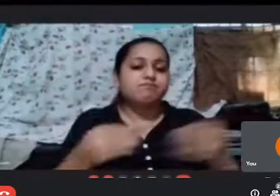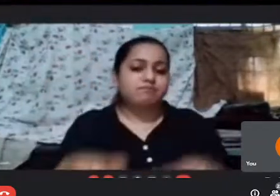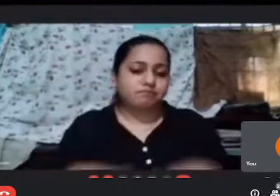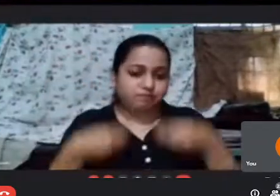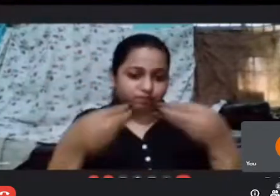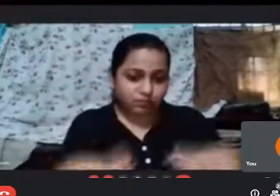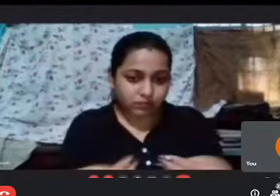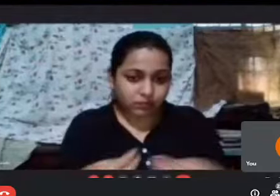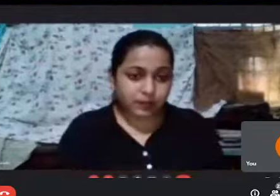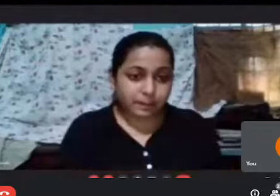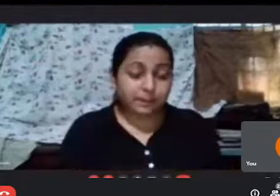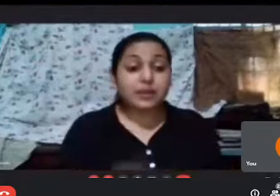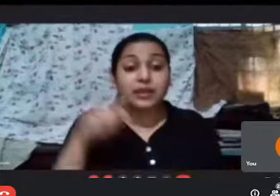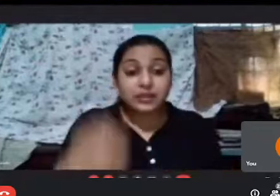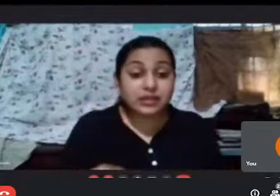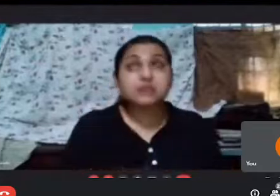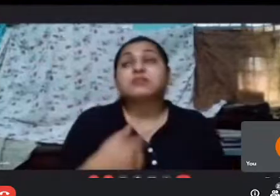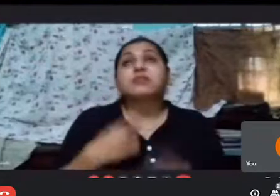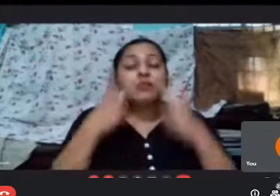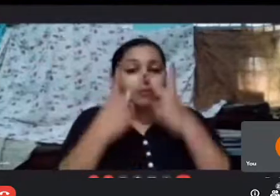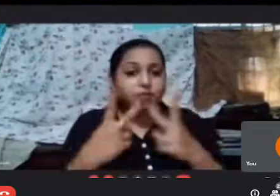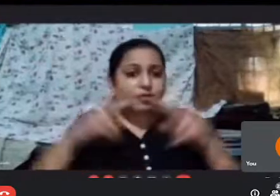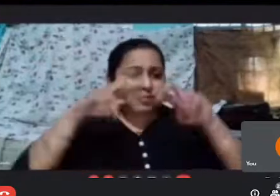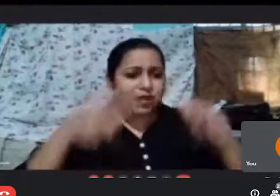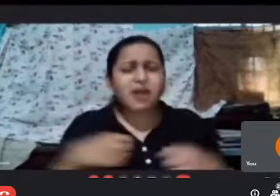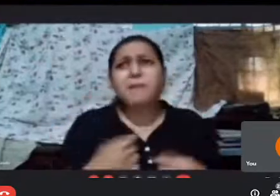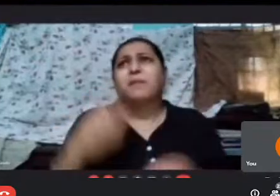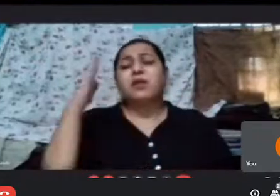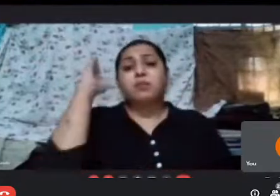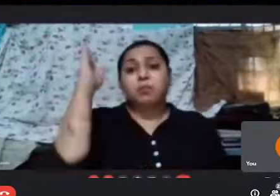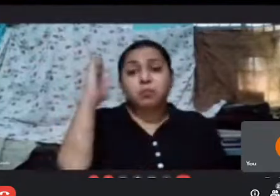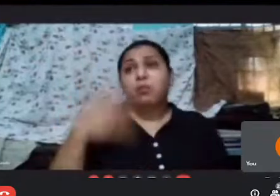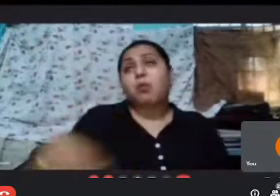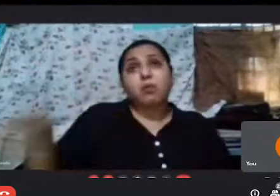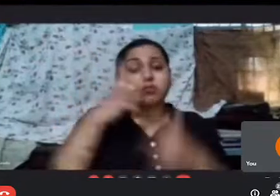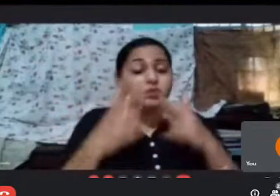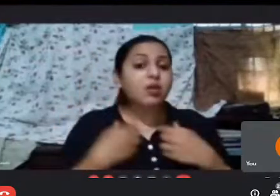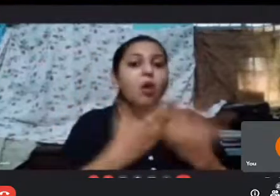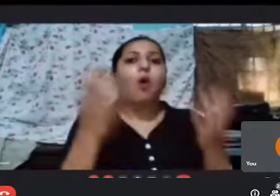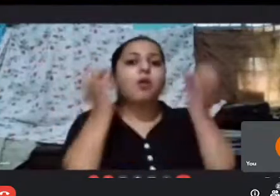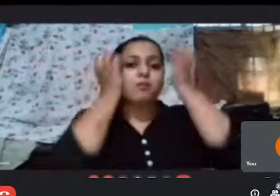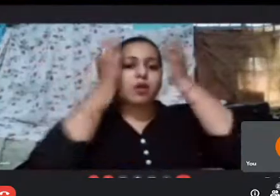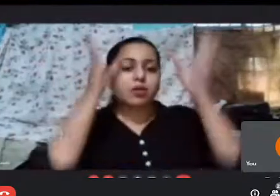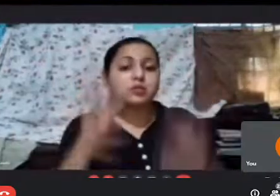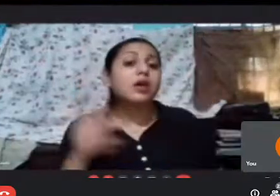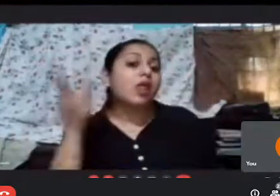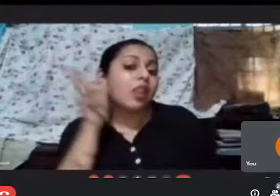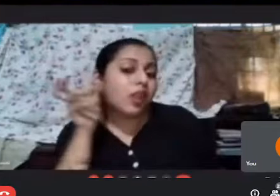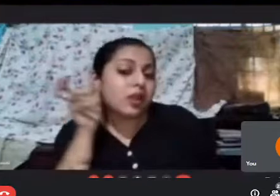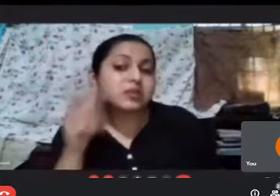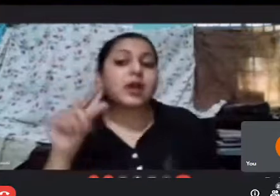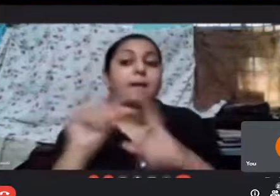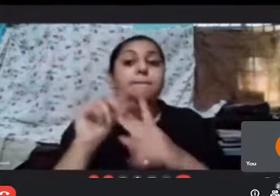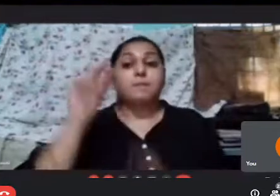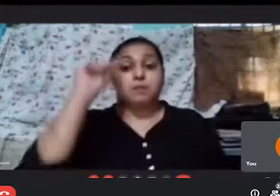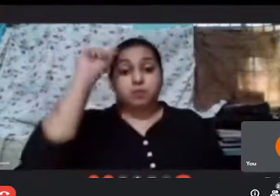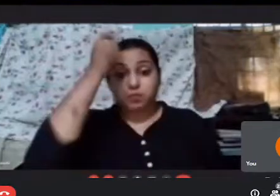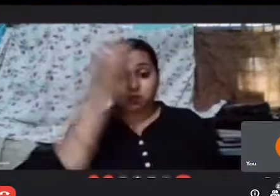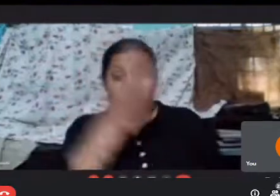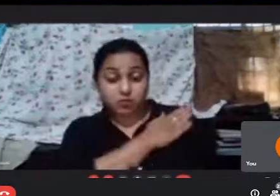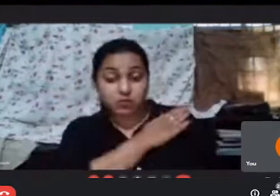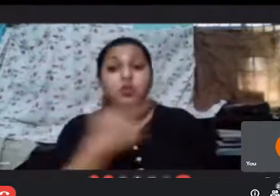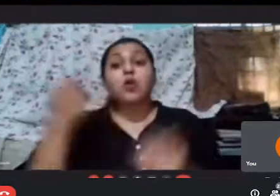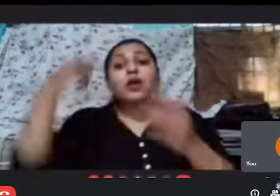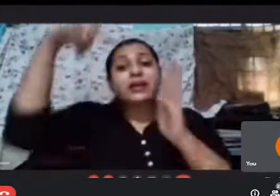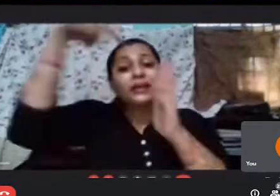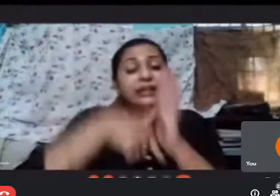indeed a real privilege for all of us to listen to Professor Ulrike on this occasion. The